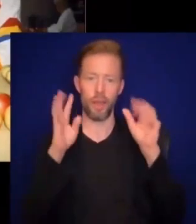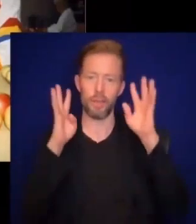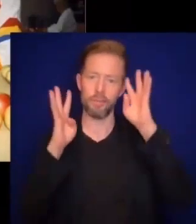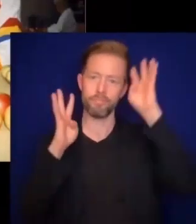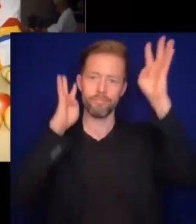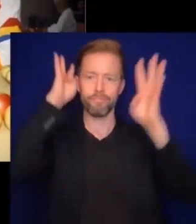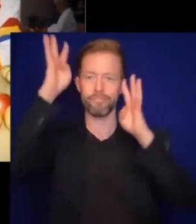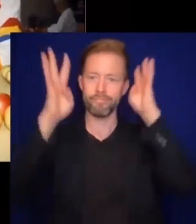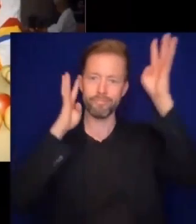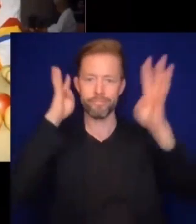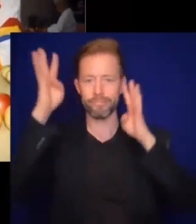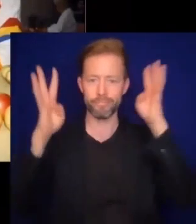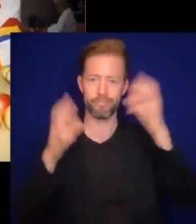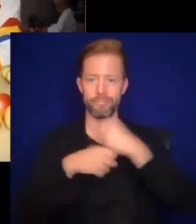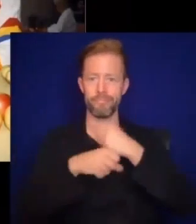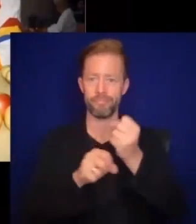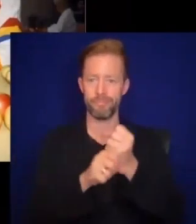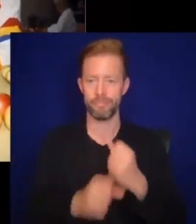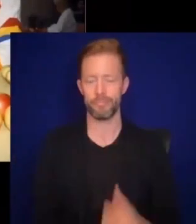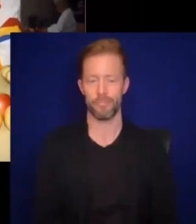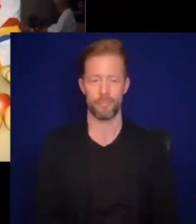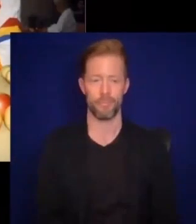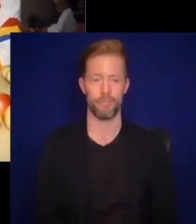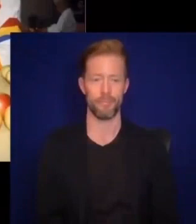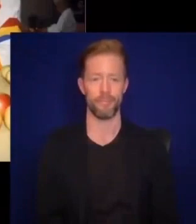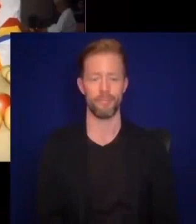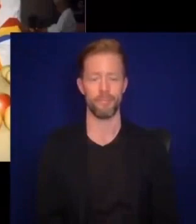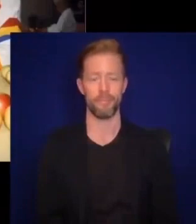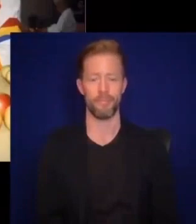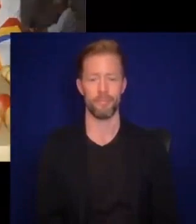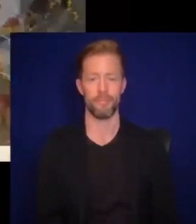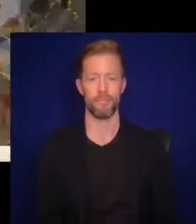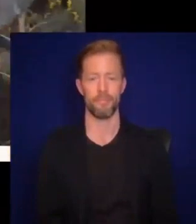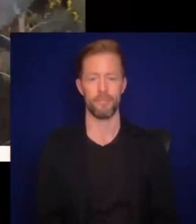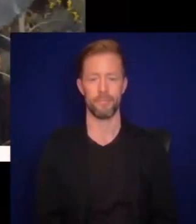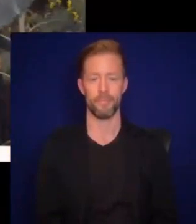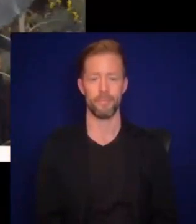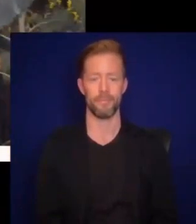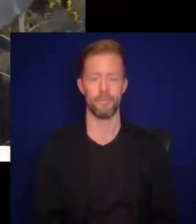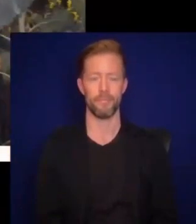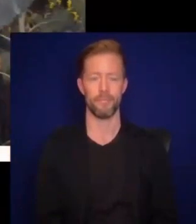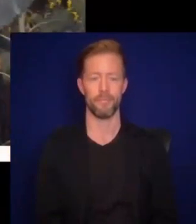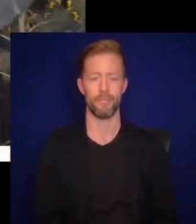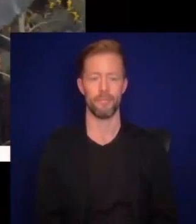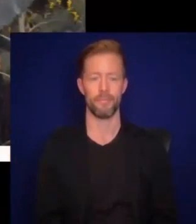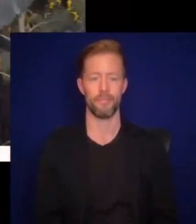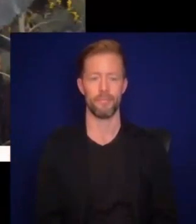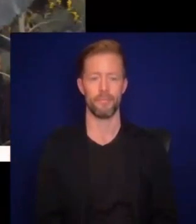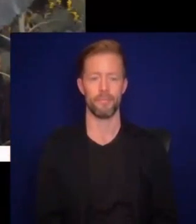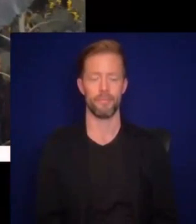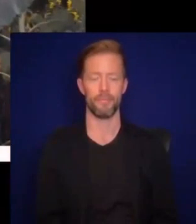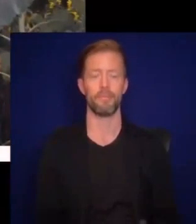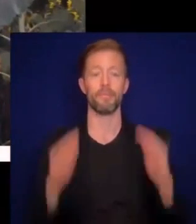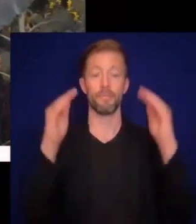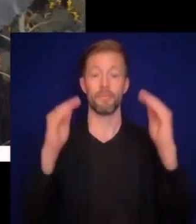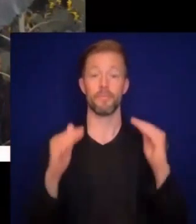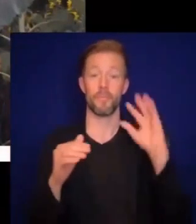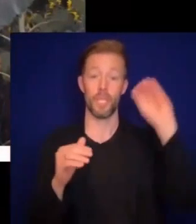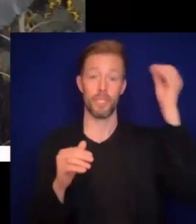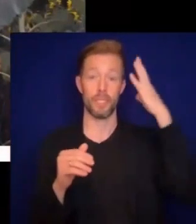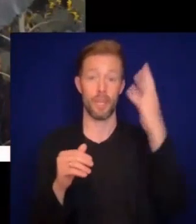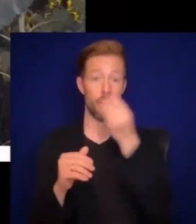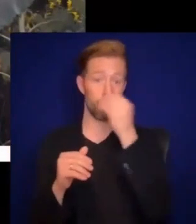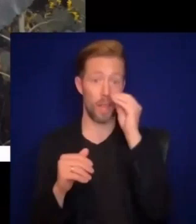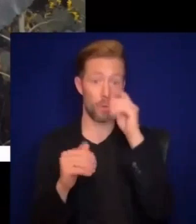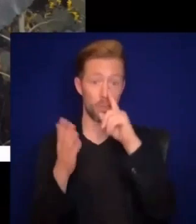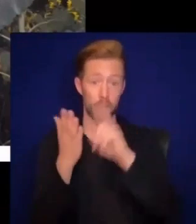teacher, for the imagination, the creativity of the teacher. And so what about sunflower investigations?